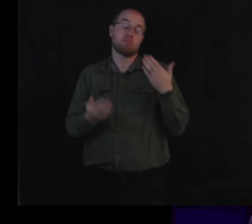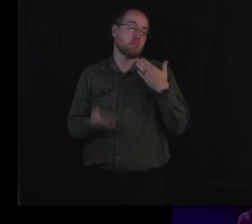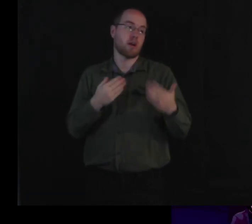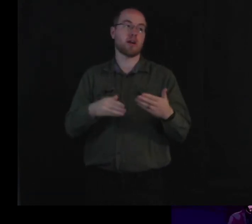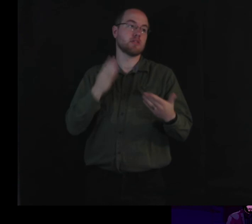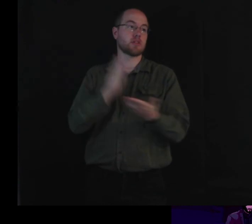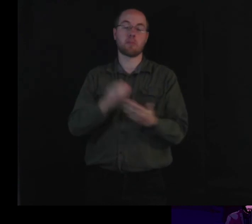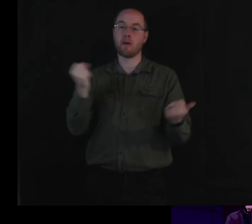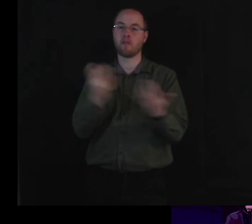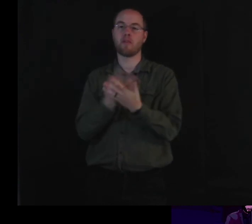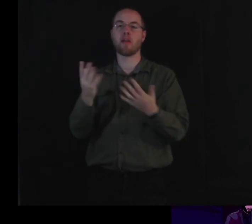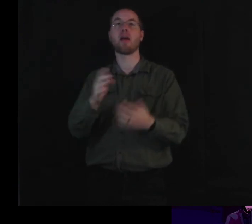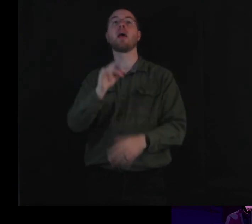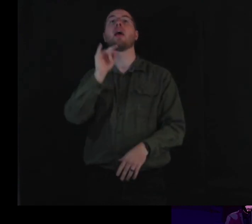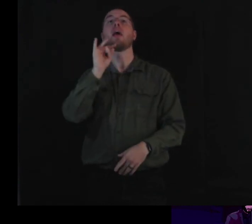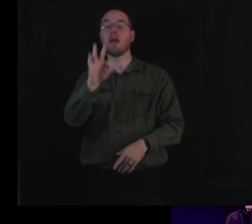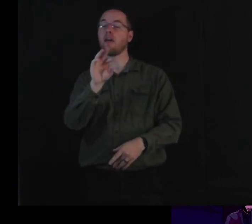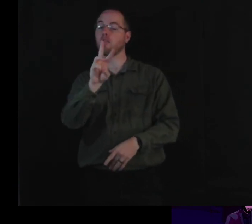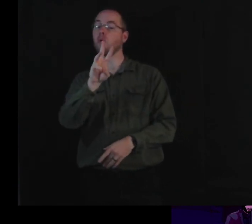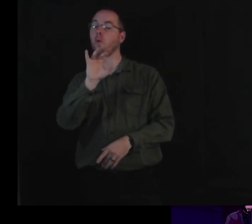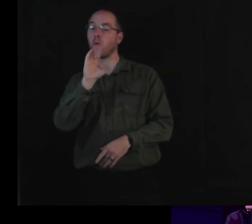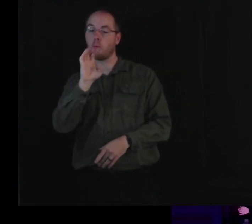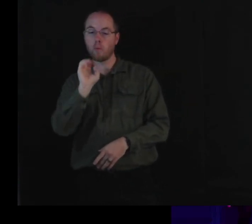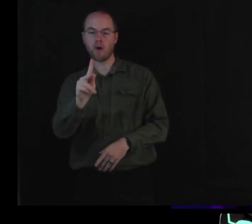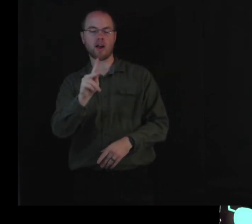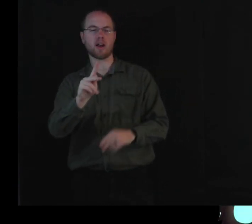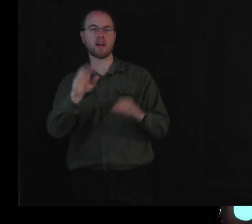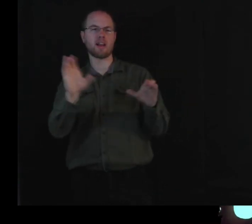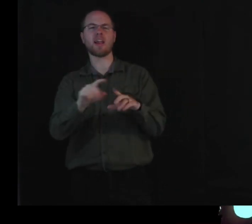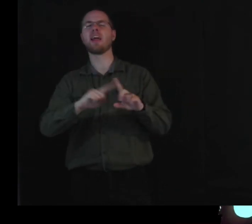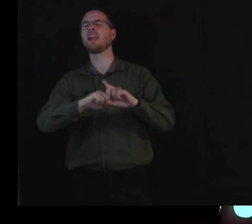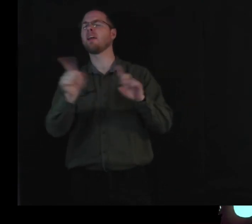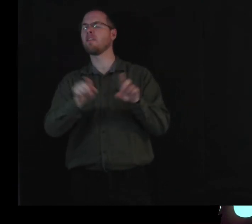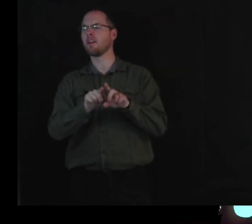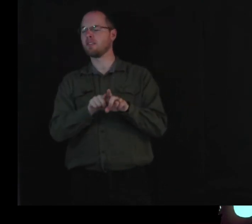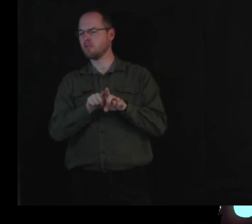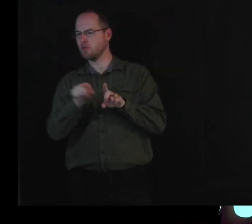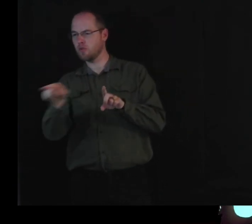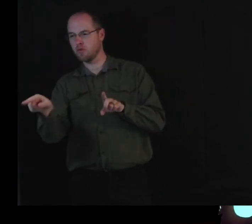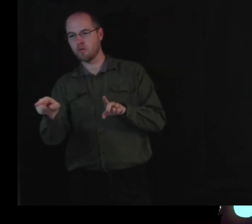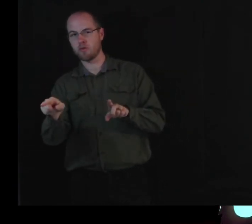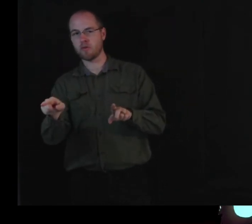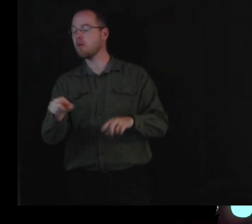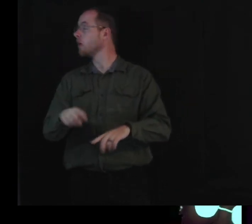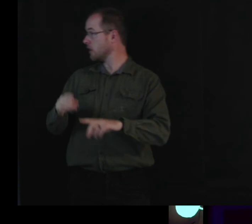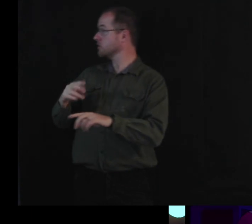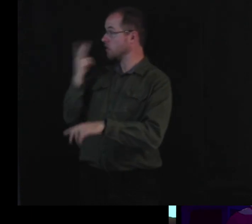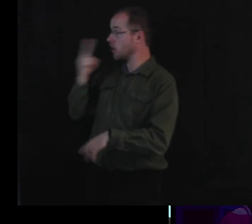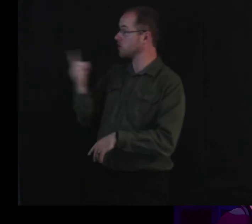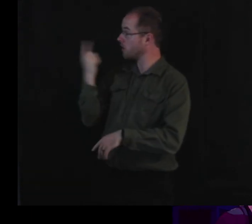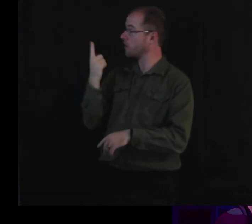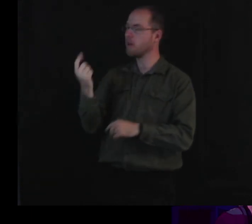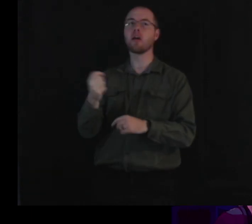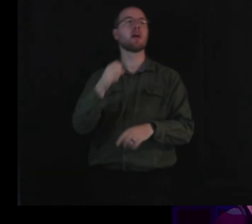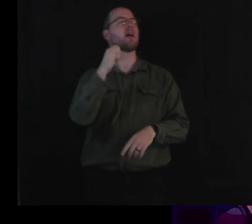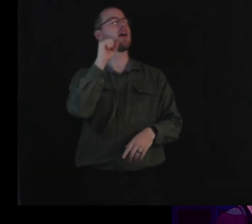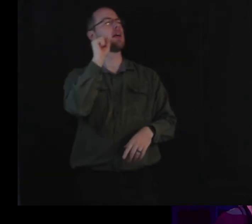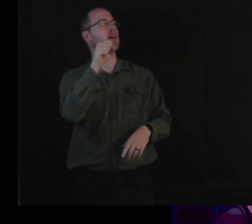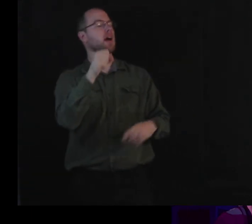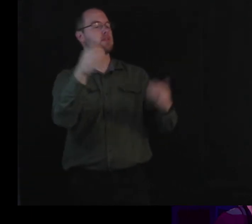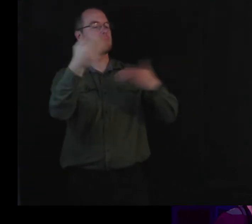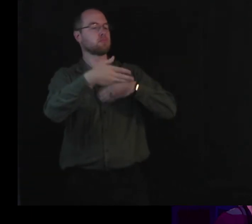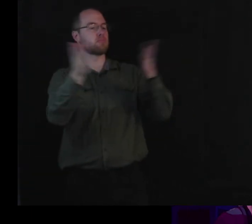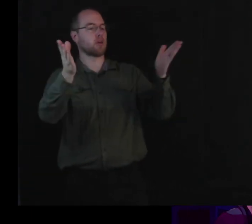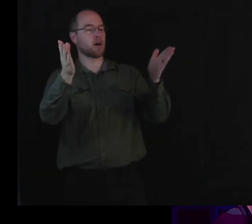If Wick had taken a different exit route. He saw something. Crates. With my